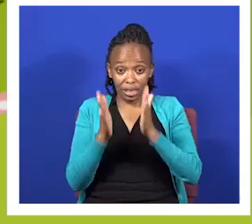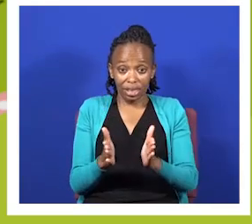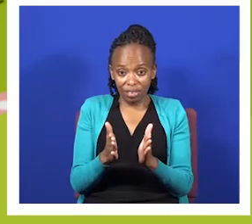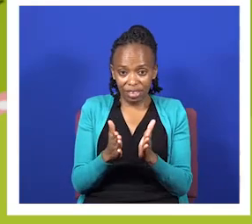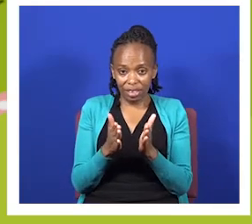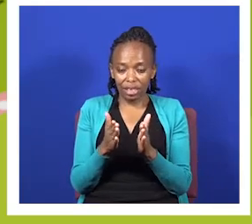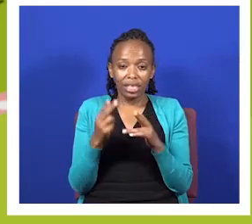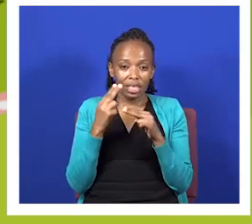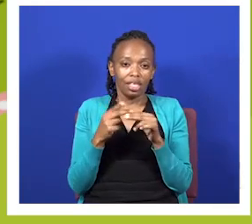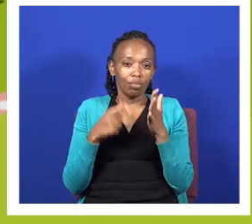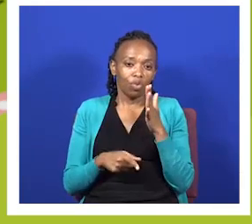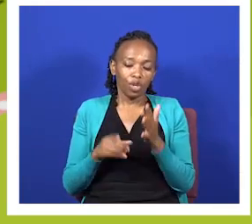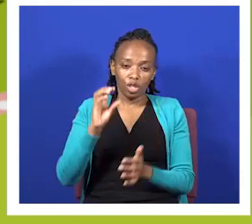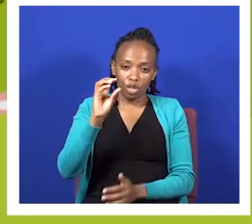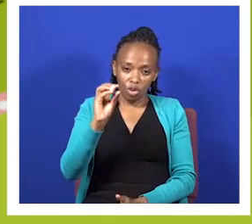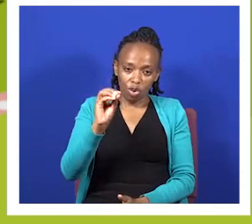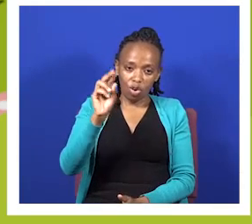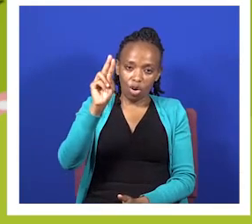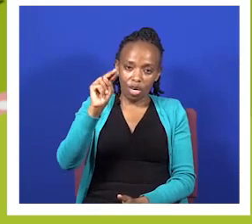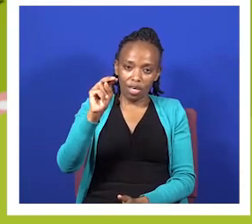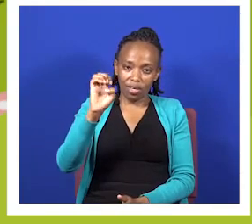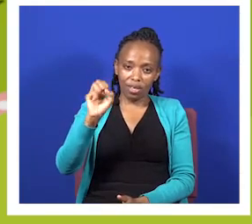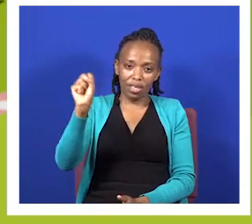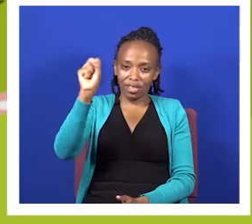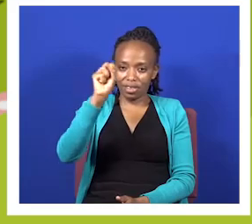servant called Onesimus.